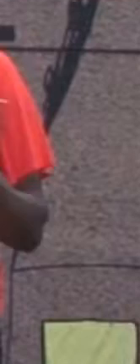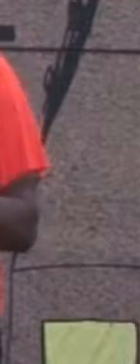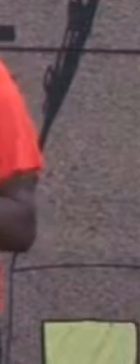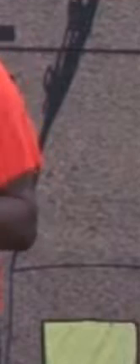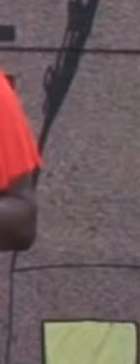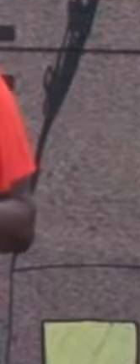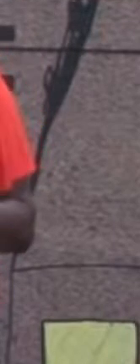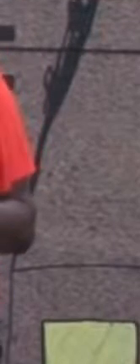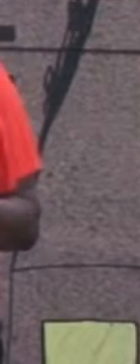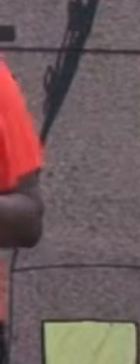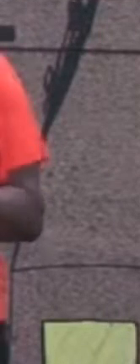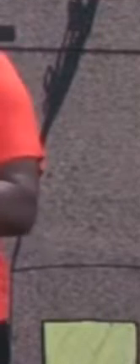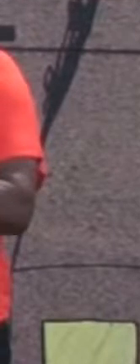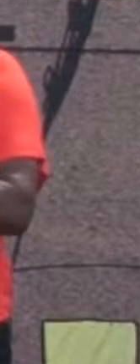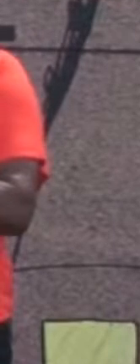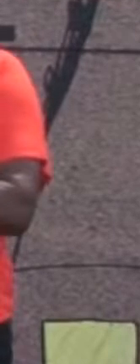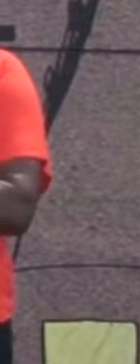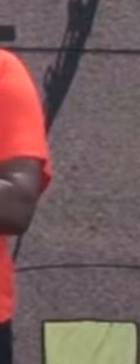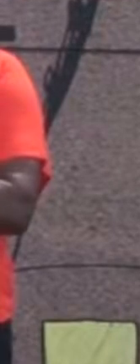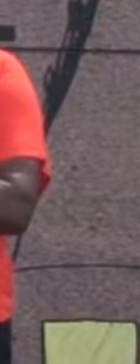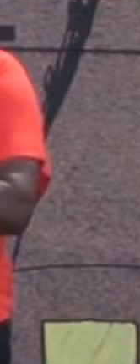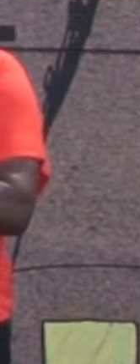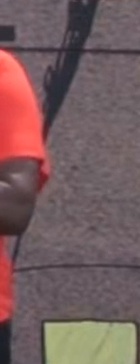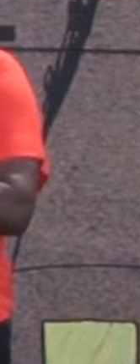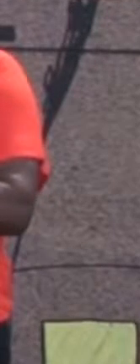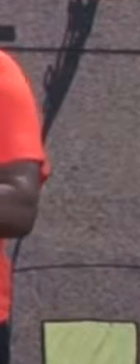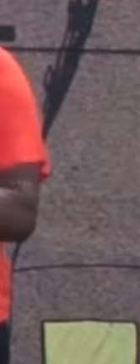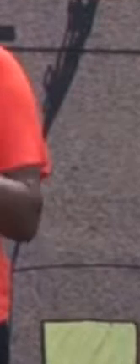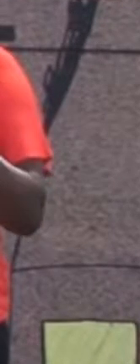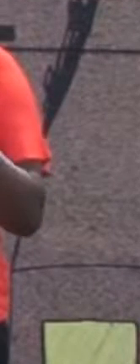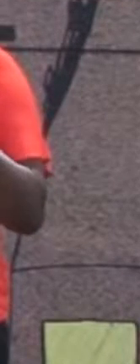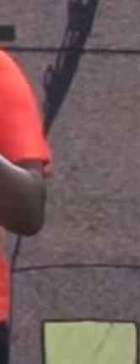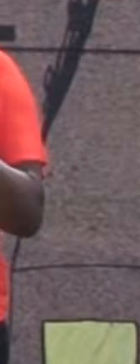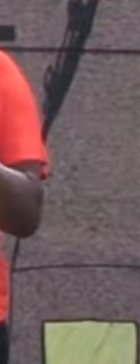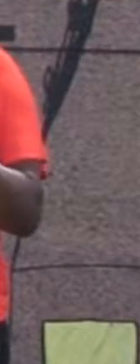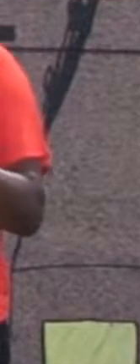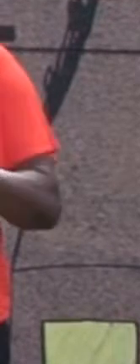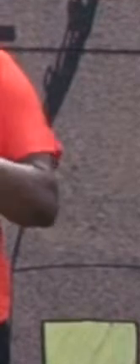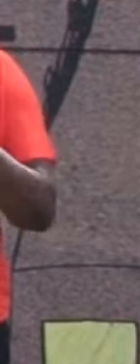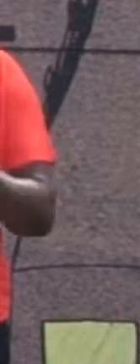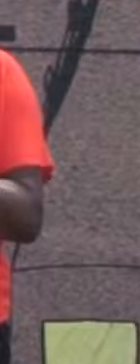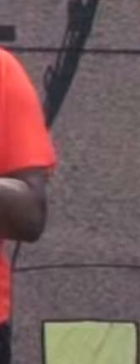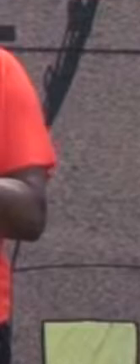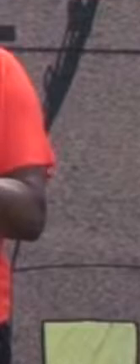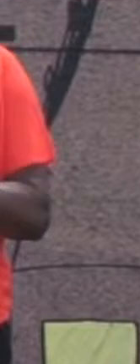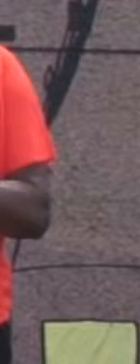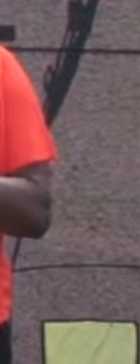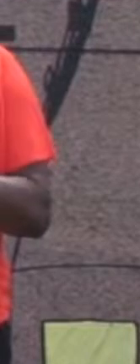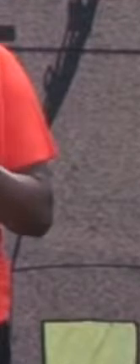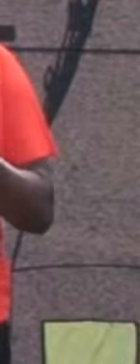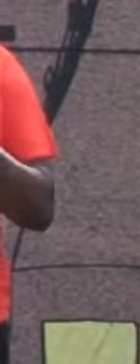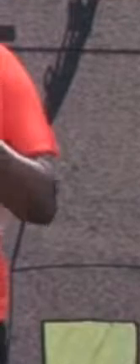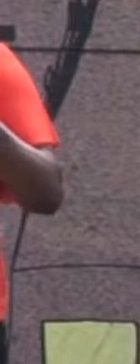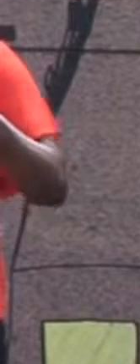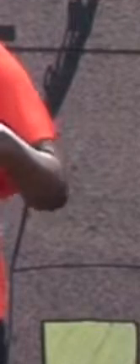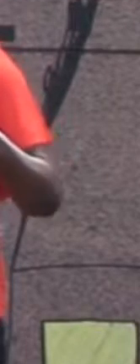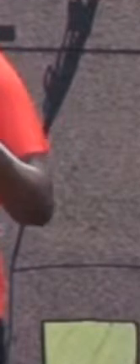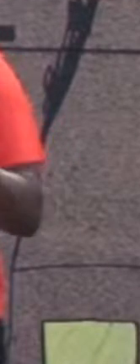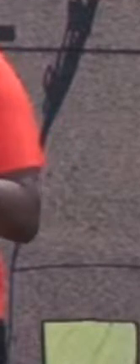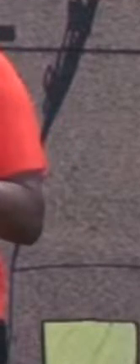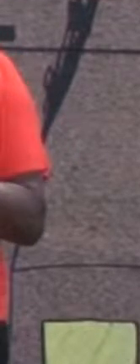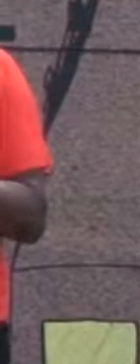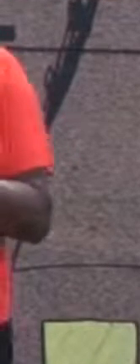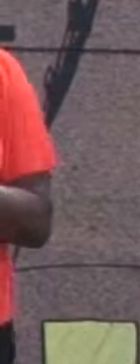that 2018 marked the year of historic breakthrough. This year, we know that there are hundreds